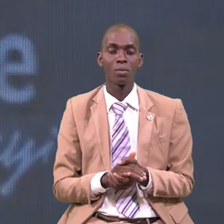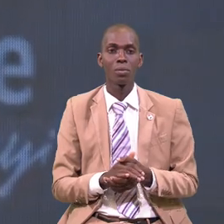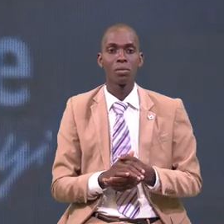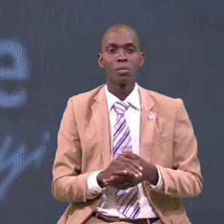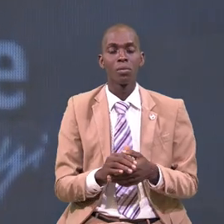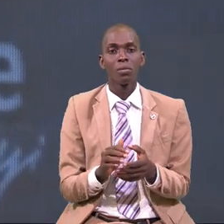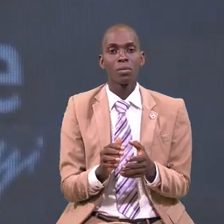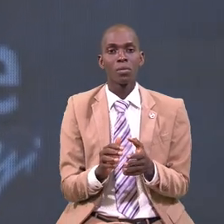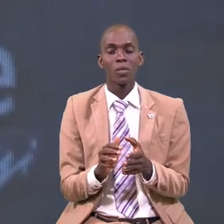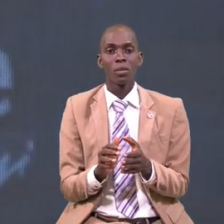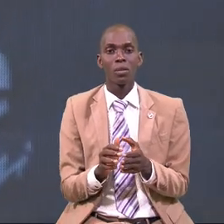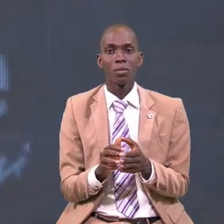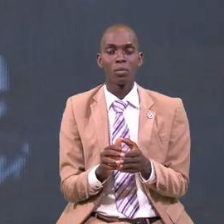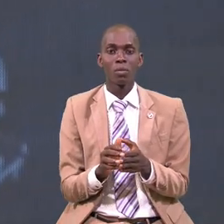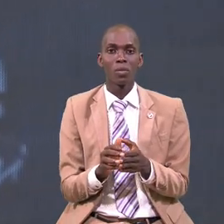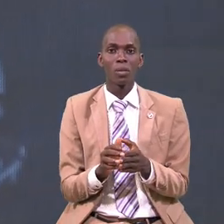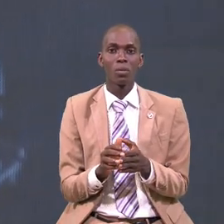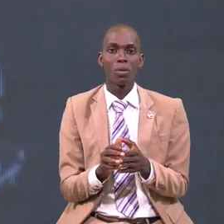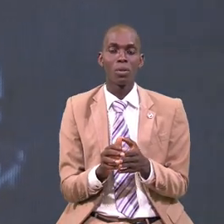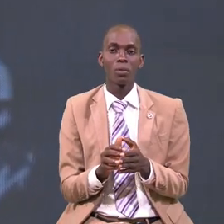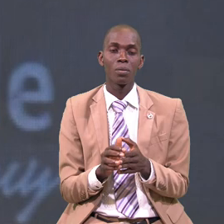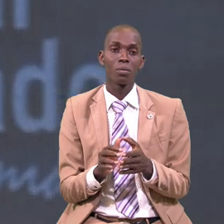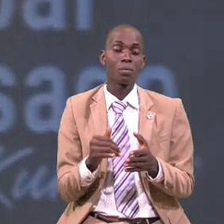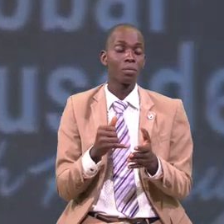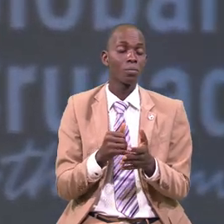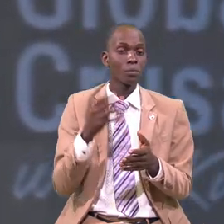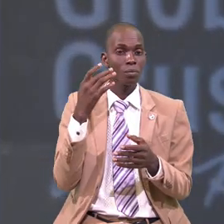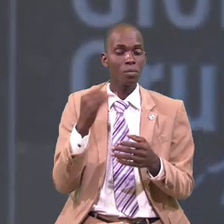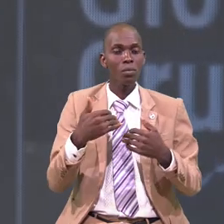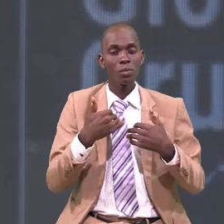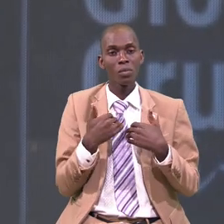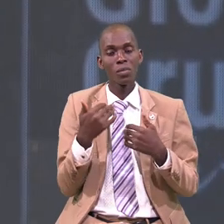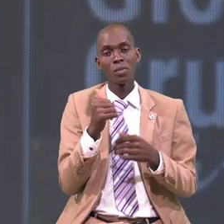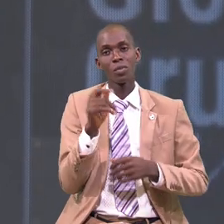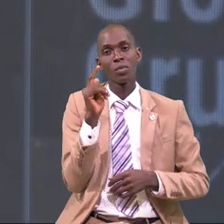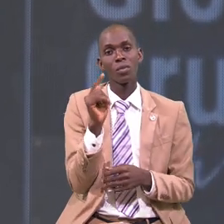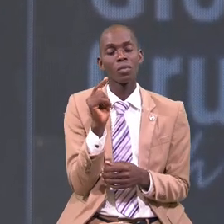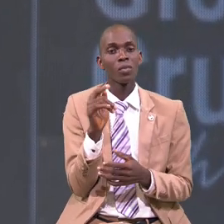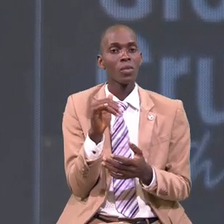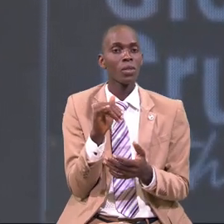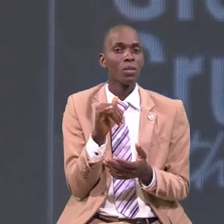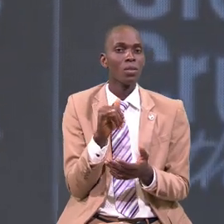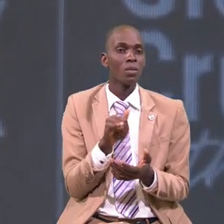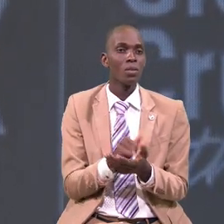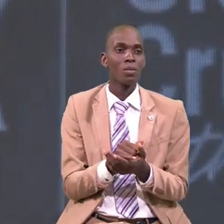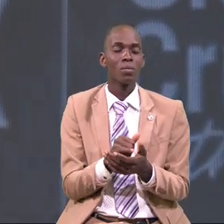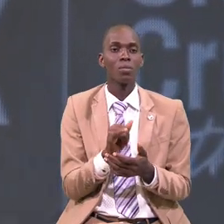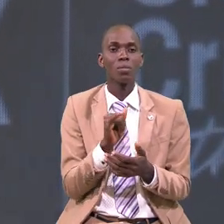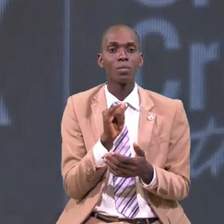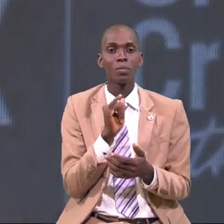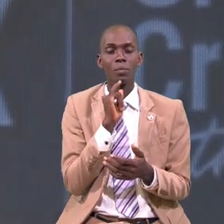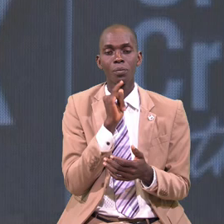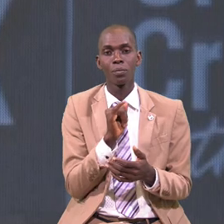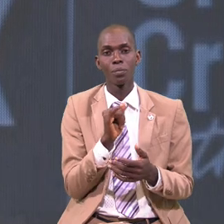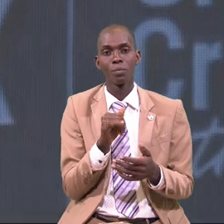around. But he pleased God. He made up his mind. The God of creation